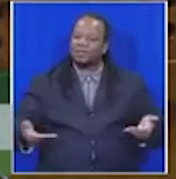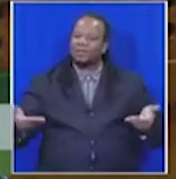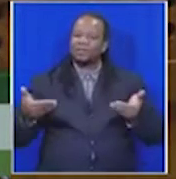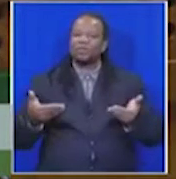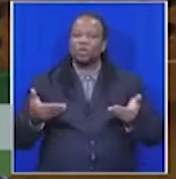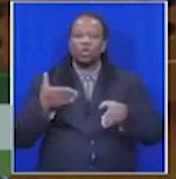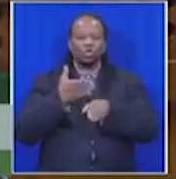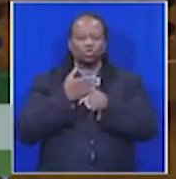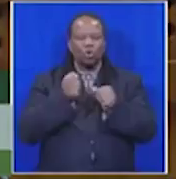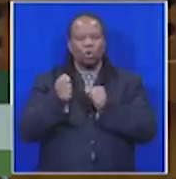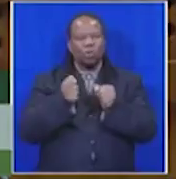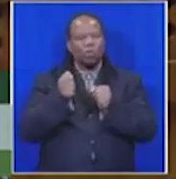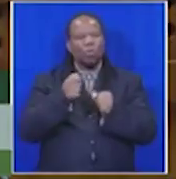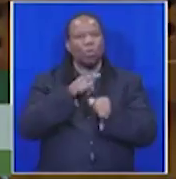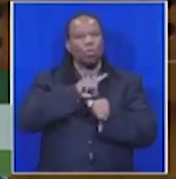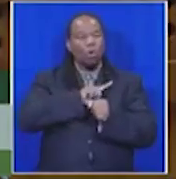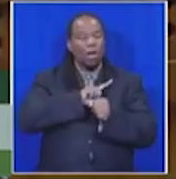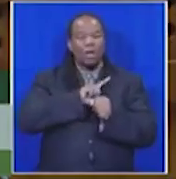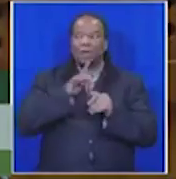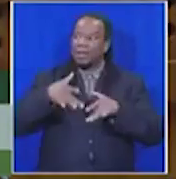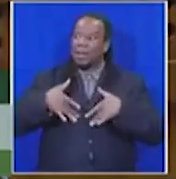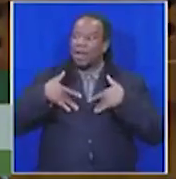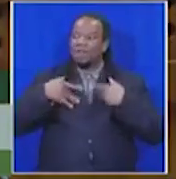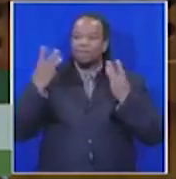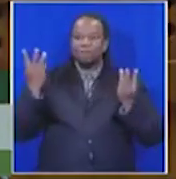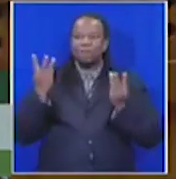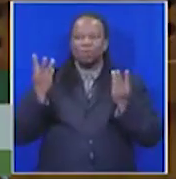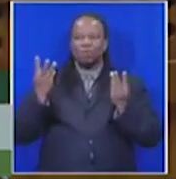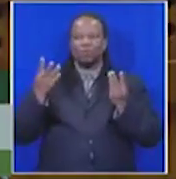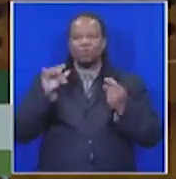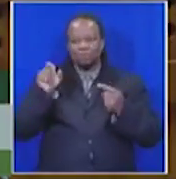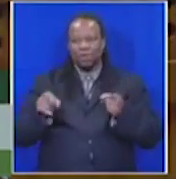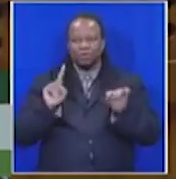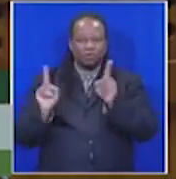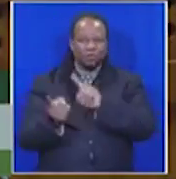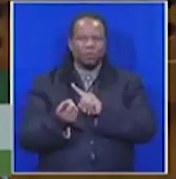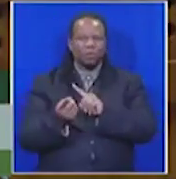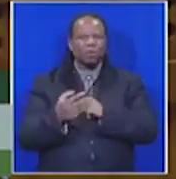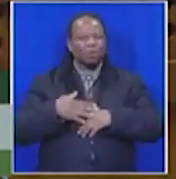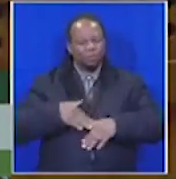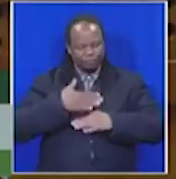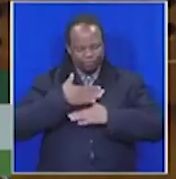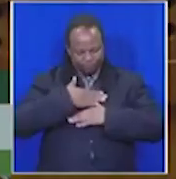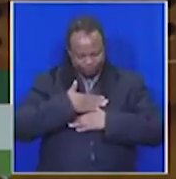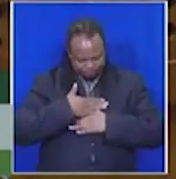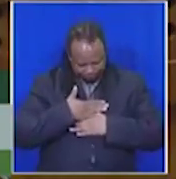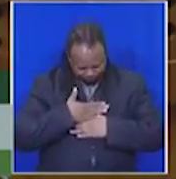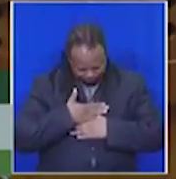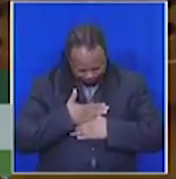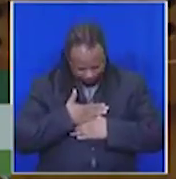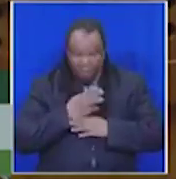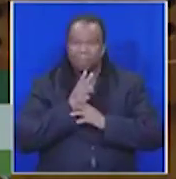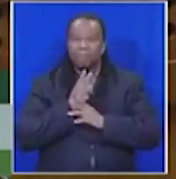we want to make a difference in the lives of all South Africans. We are honoured and privileged to have their support.